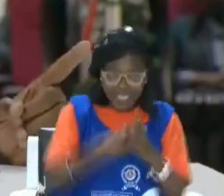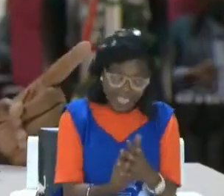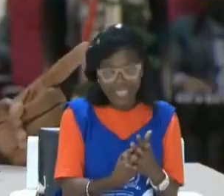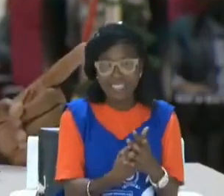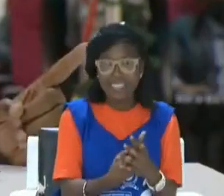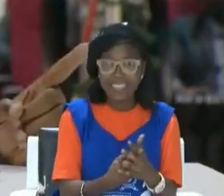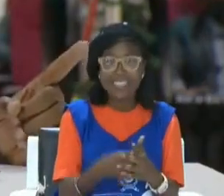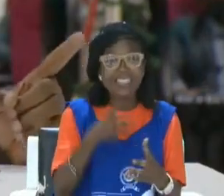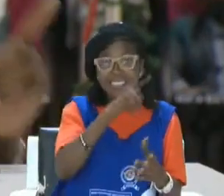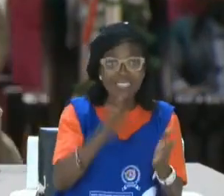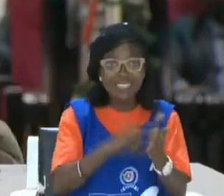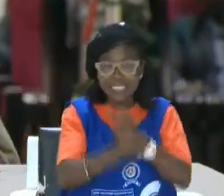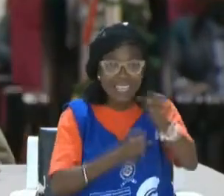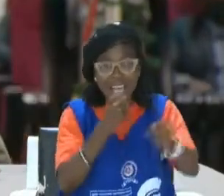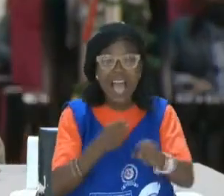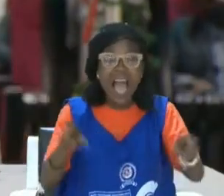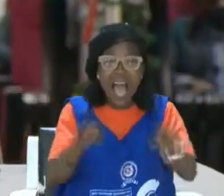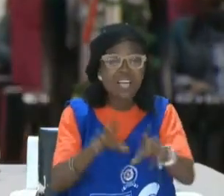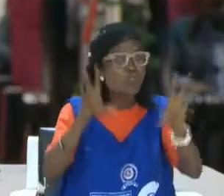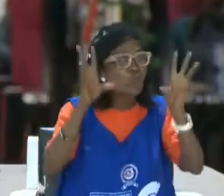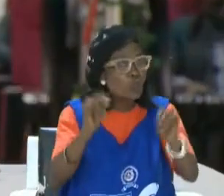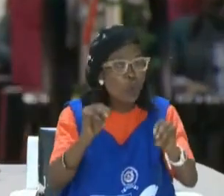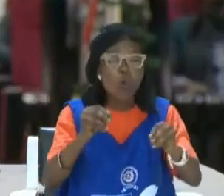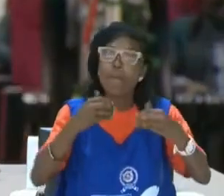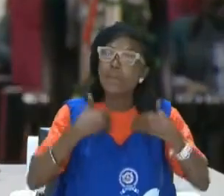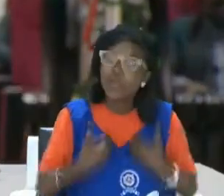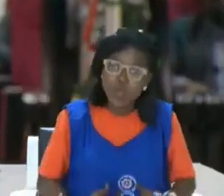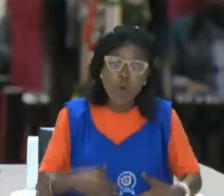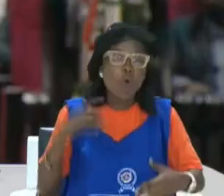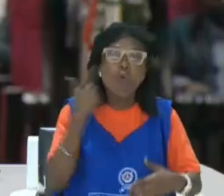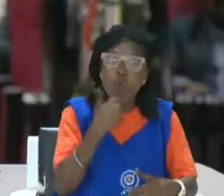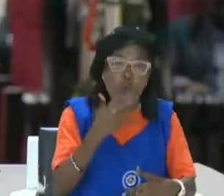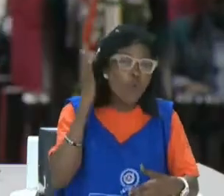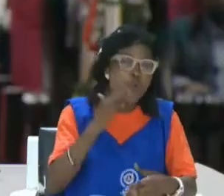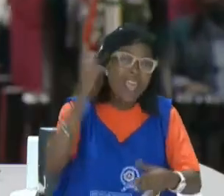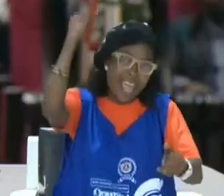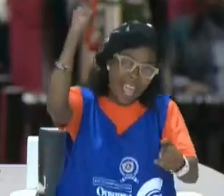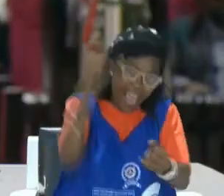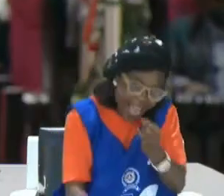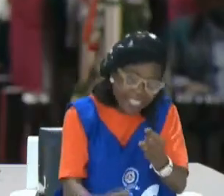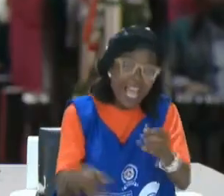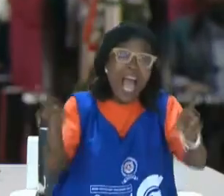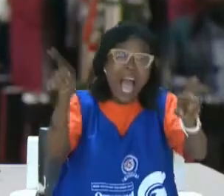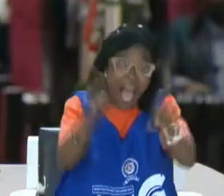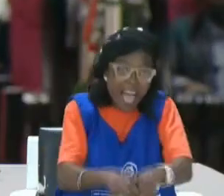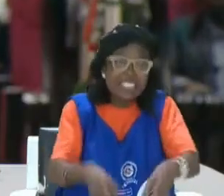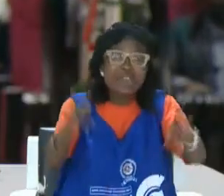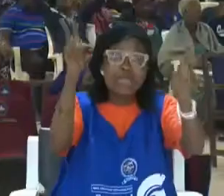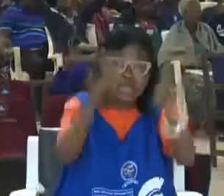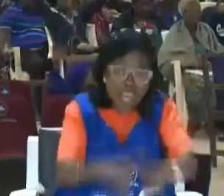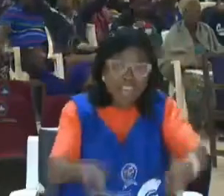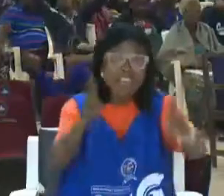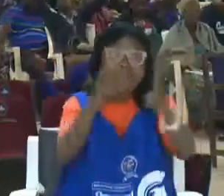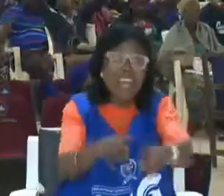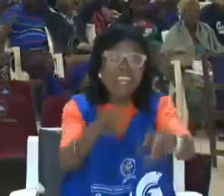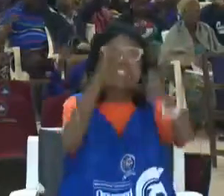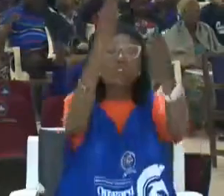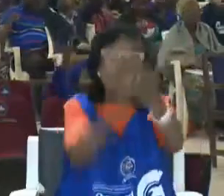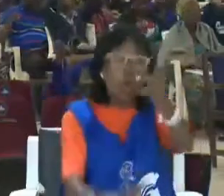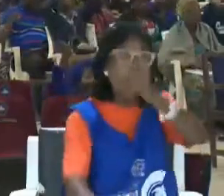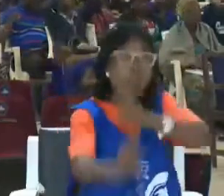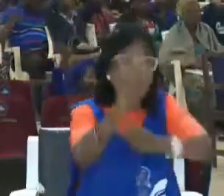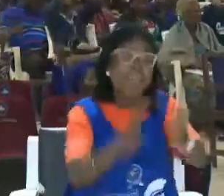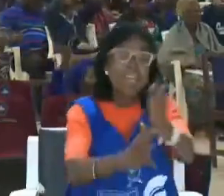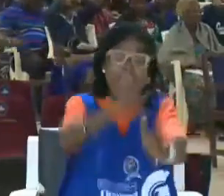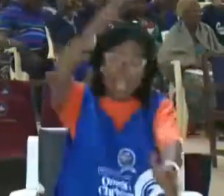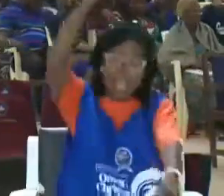nobody, who will end the year as very somebody.